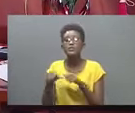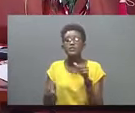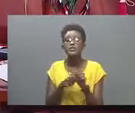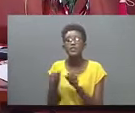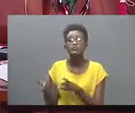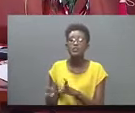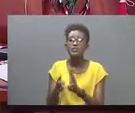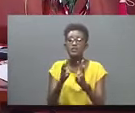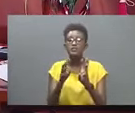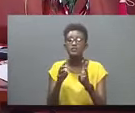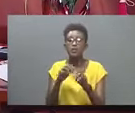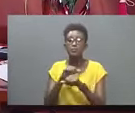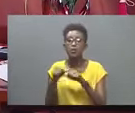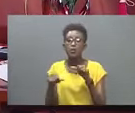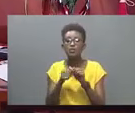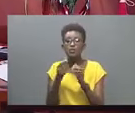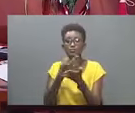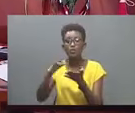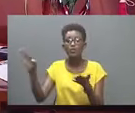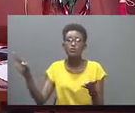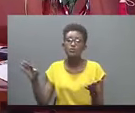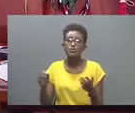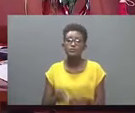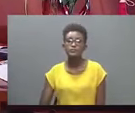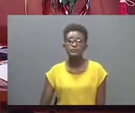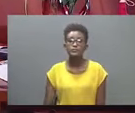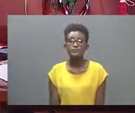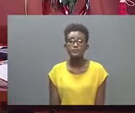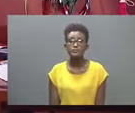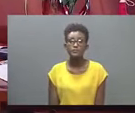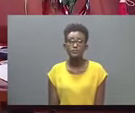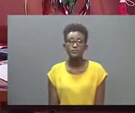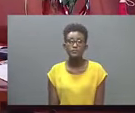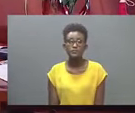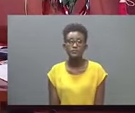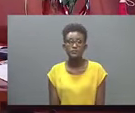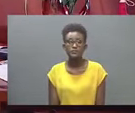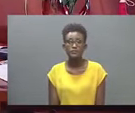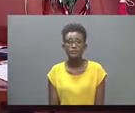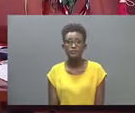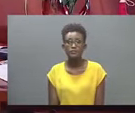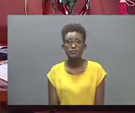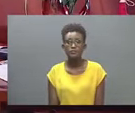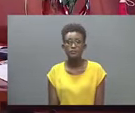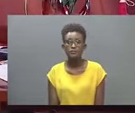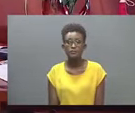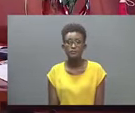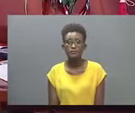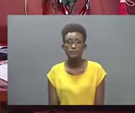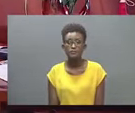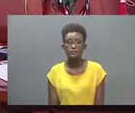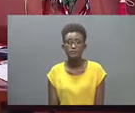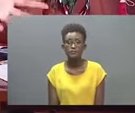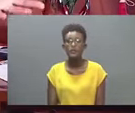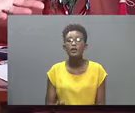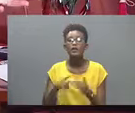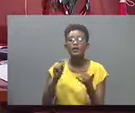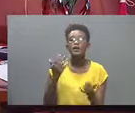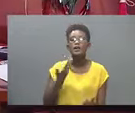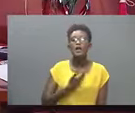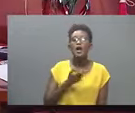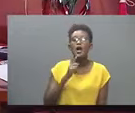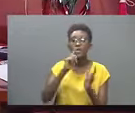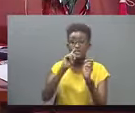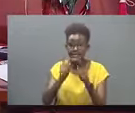spiritual dimension. Ibibazo bine byakemutse kubera ko twakemuye ikibazo cyari ingutu ari cyo kibazo cyo mu mwuka. So I came to